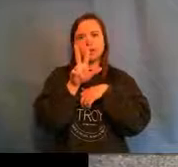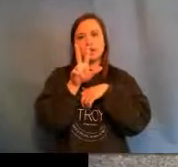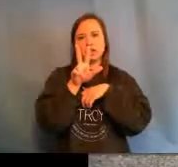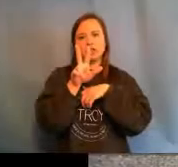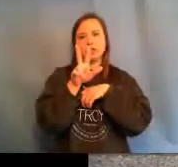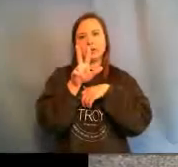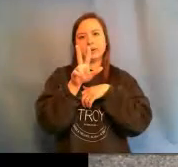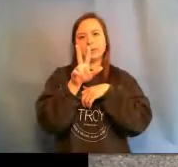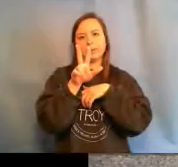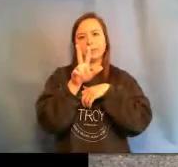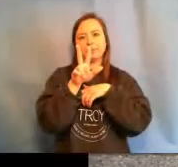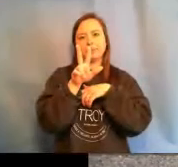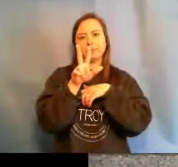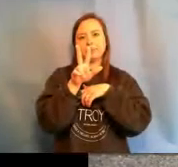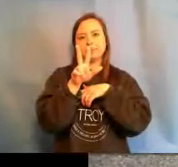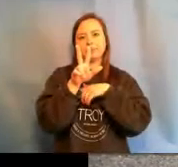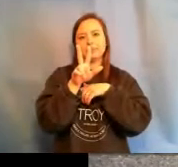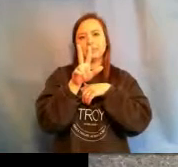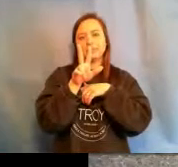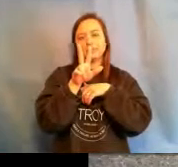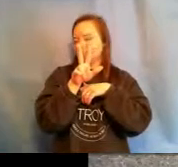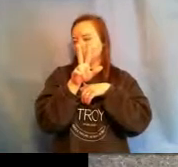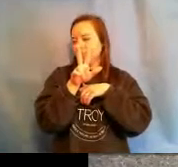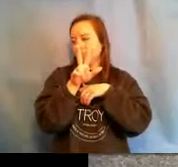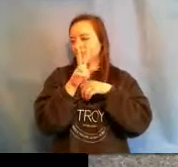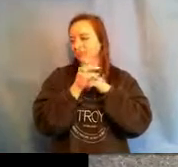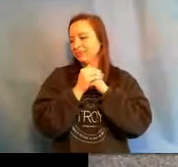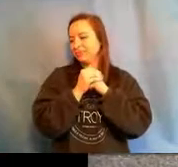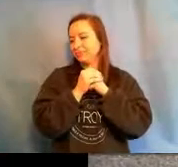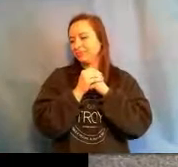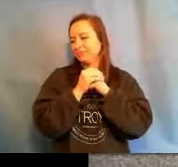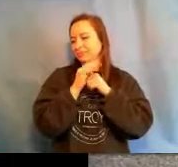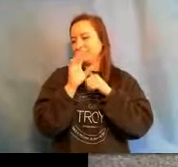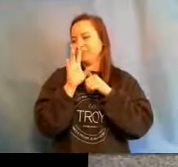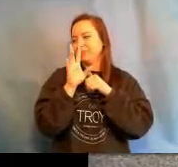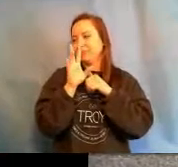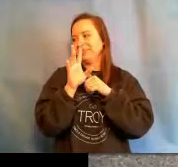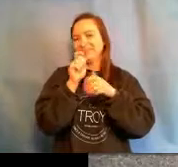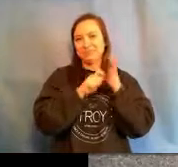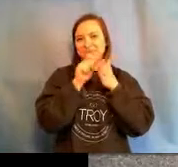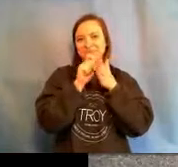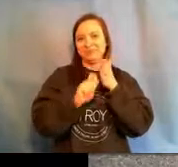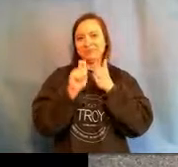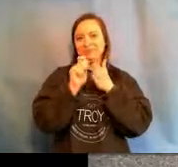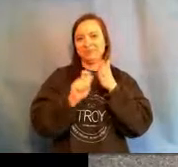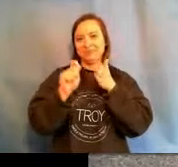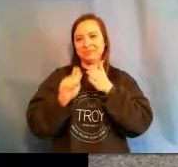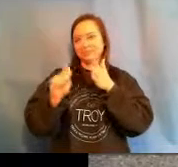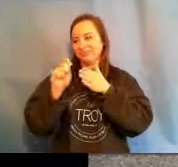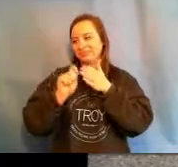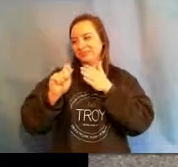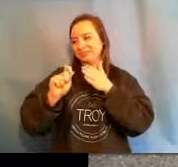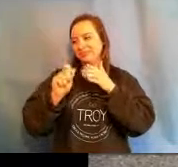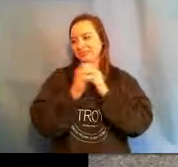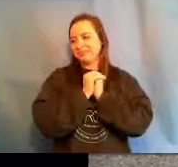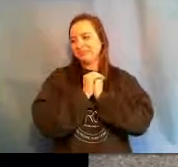one? Yeah, you need to do that one again. So let's look. We have 8 take away 5. Let's draw circles this time. 1, 2, 3,